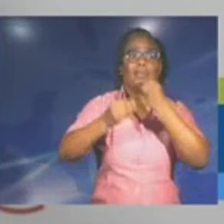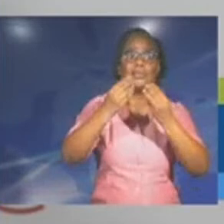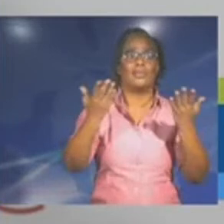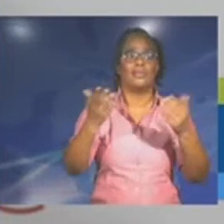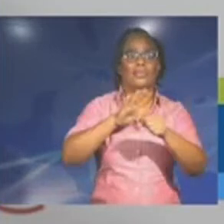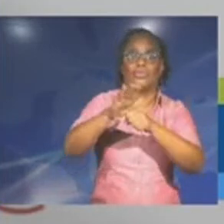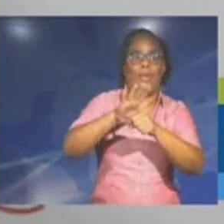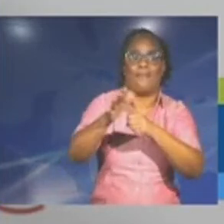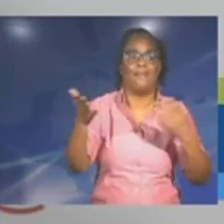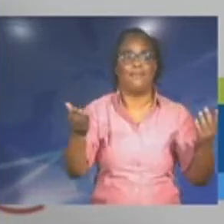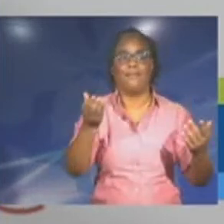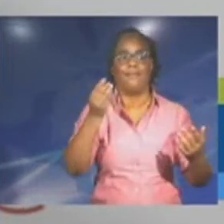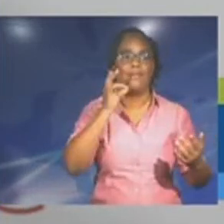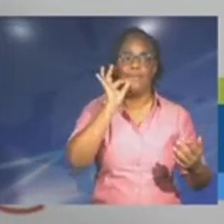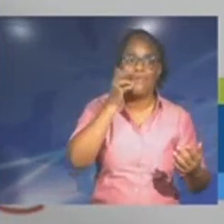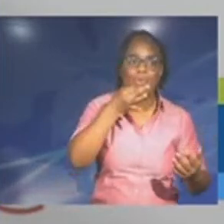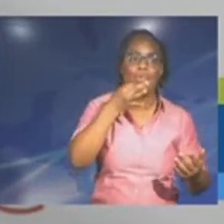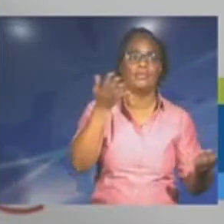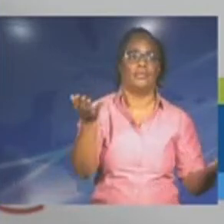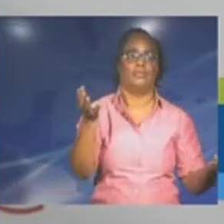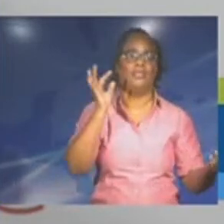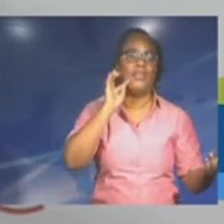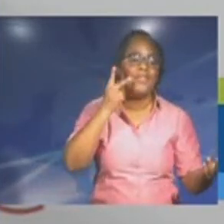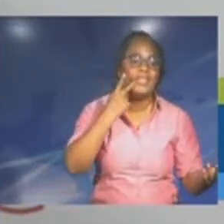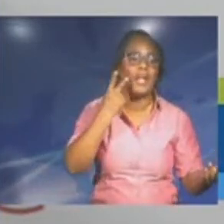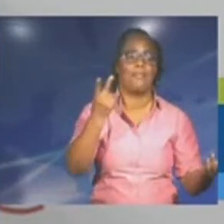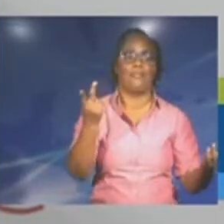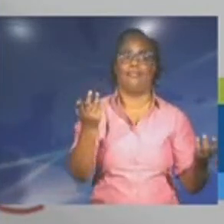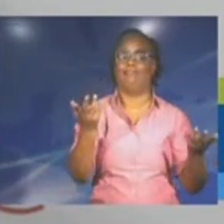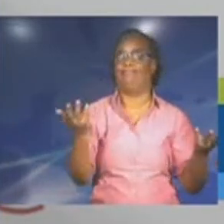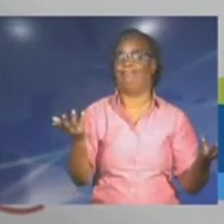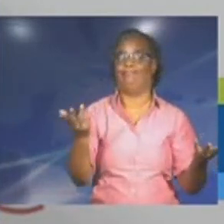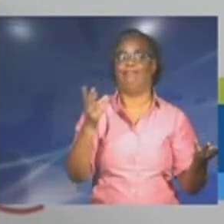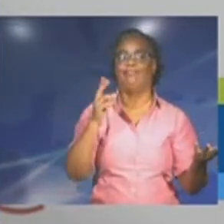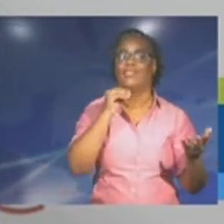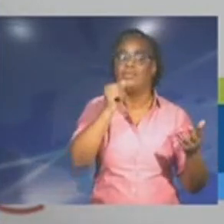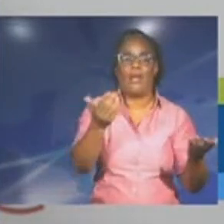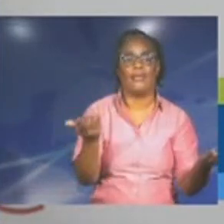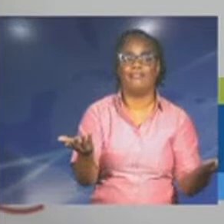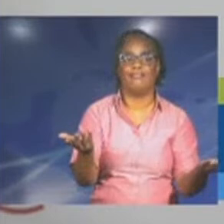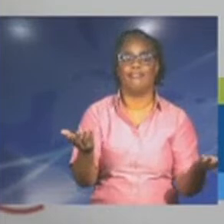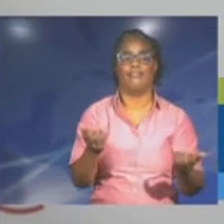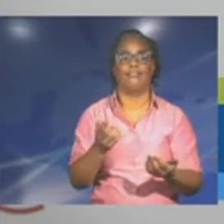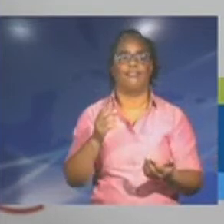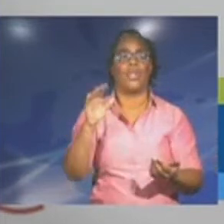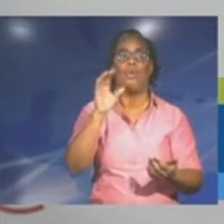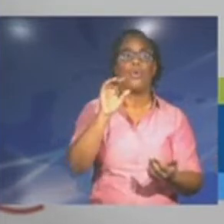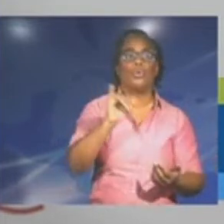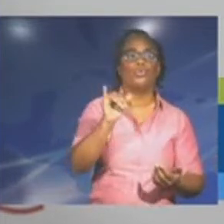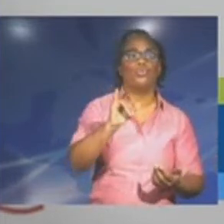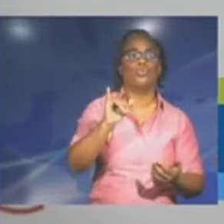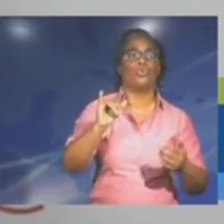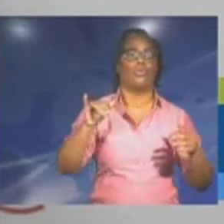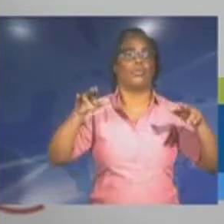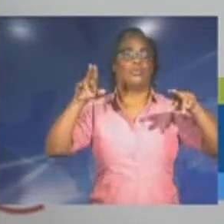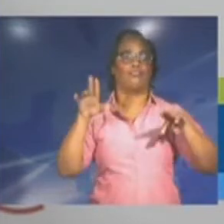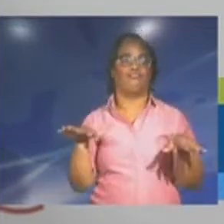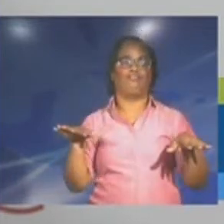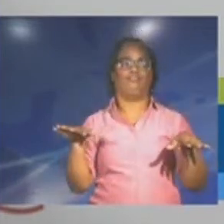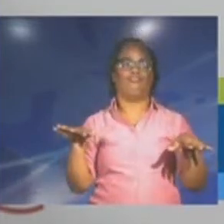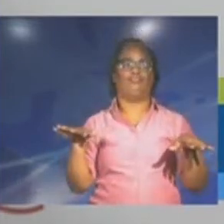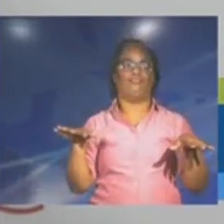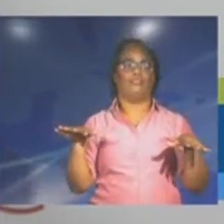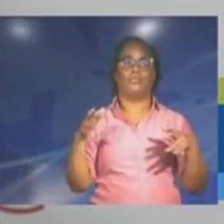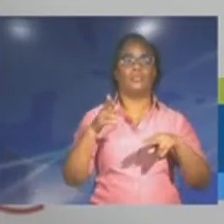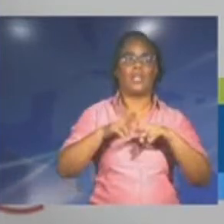and vegetables. And from that, when you consider inactivity, people not